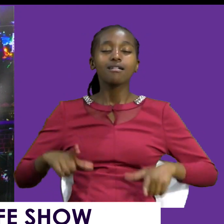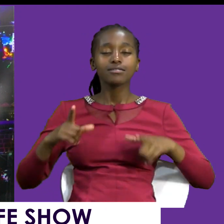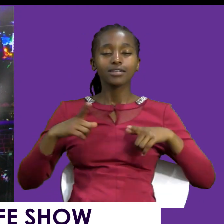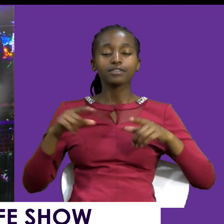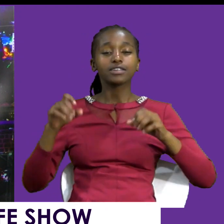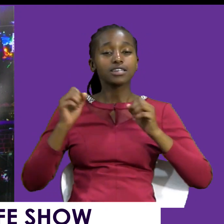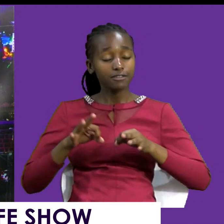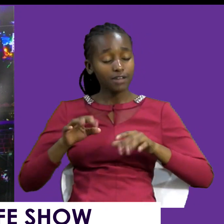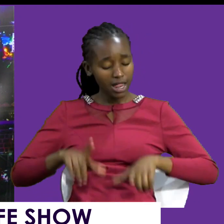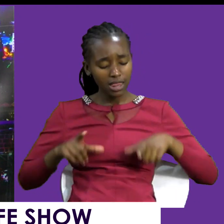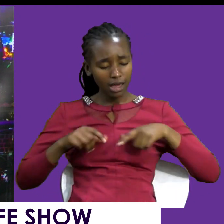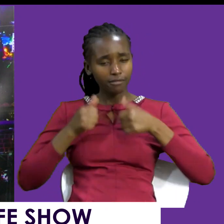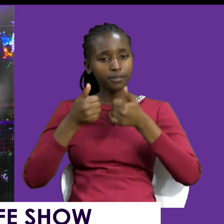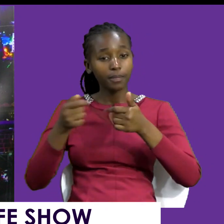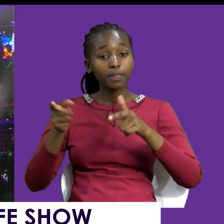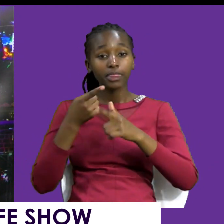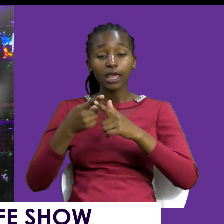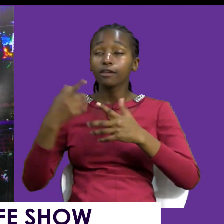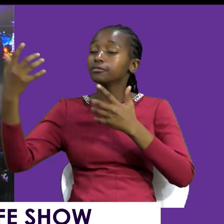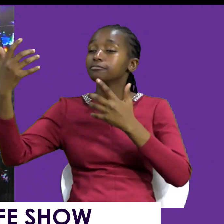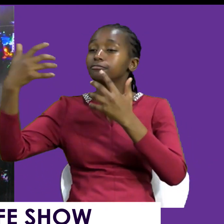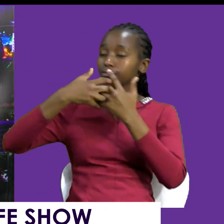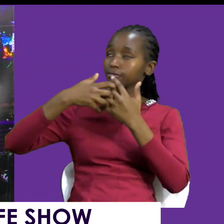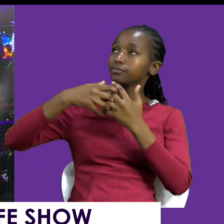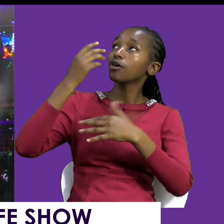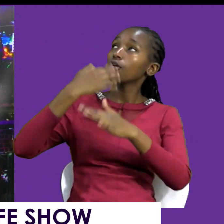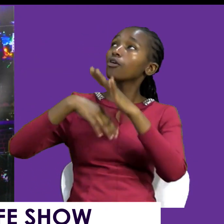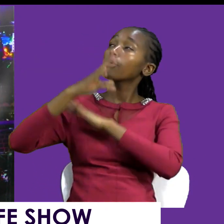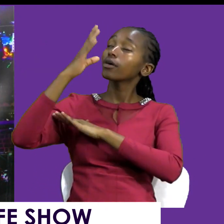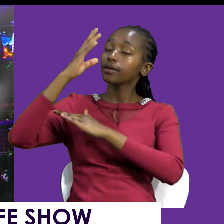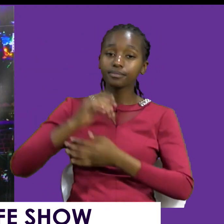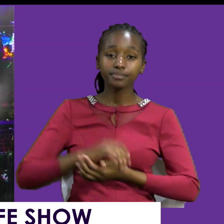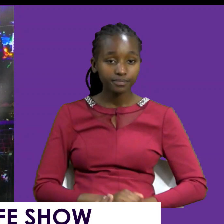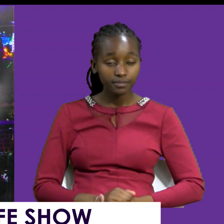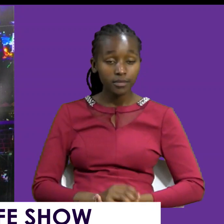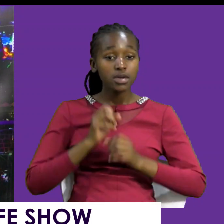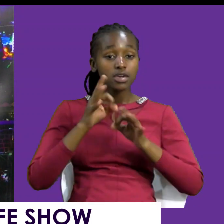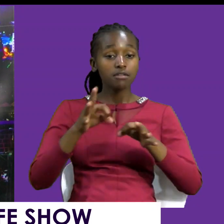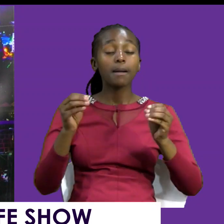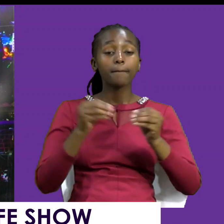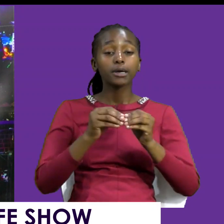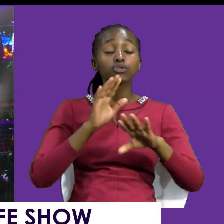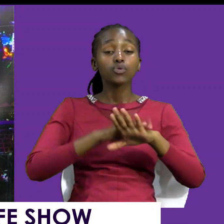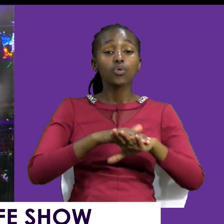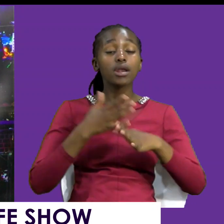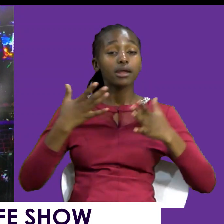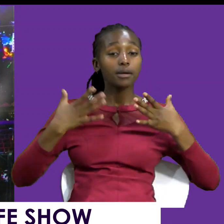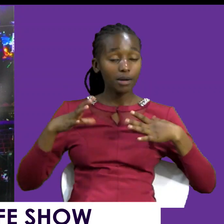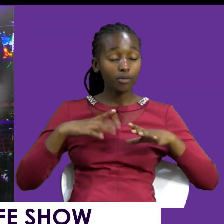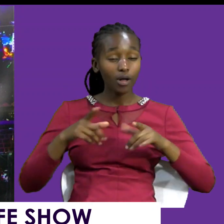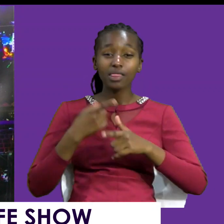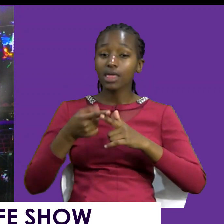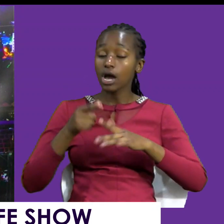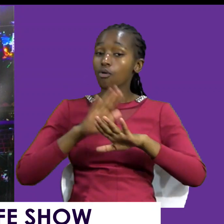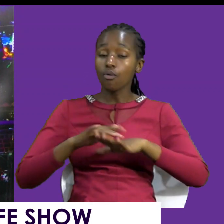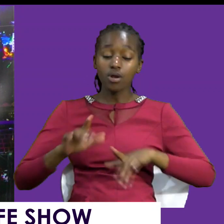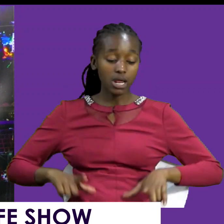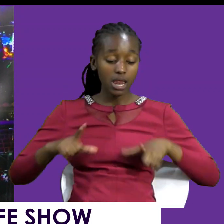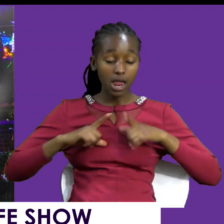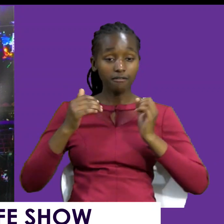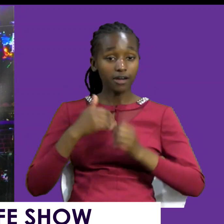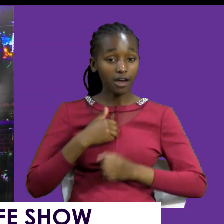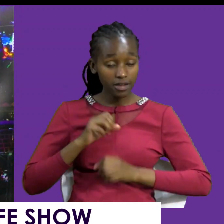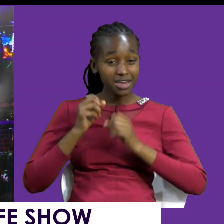there is something about attracting good relationships. Whenever you get good people, you find good life. But whenever you attract